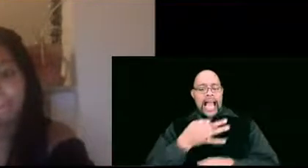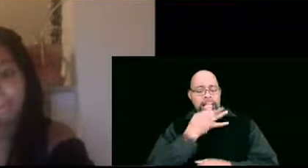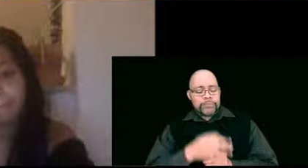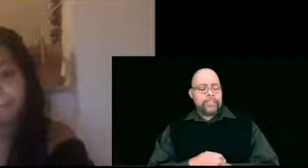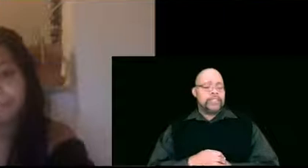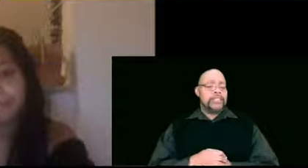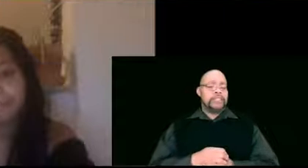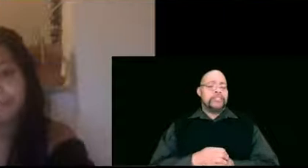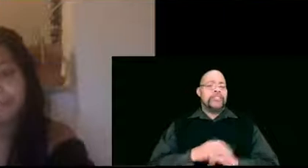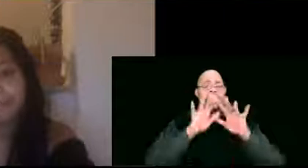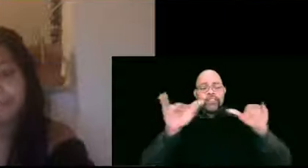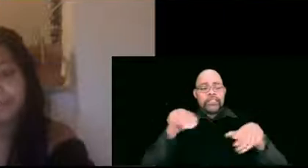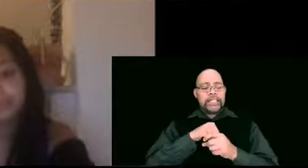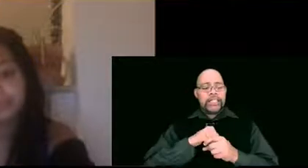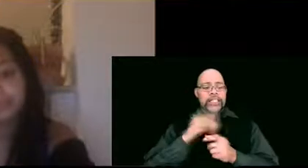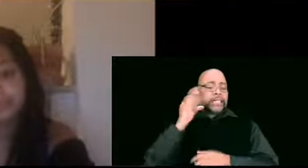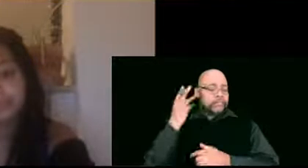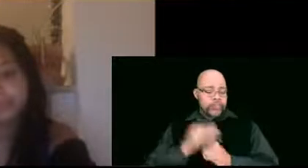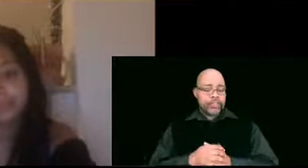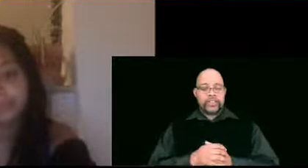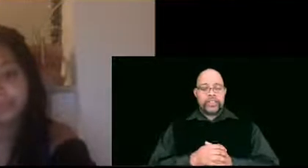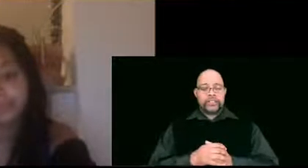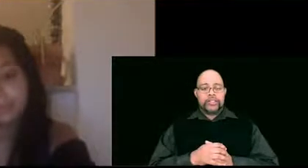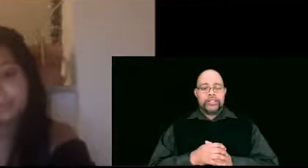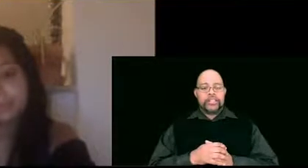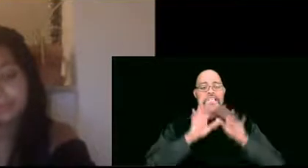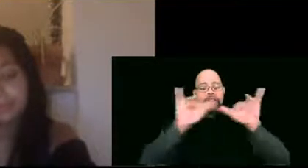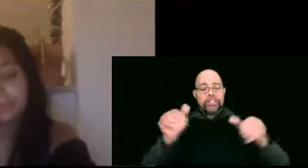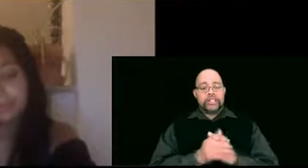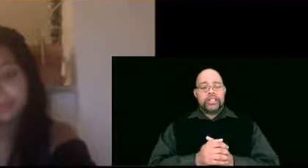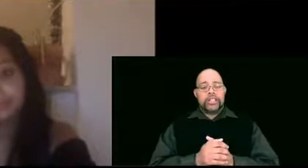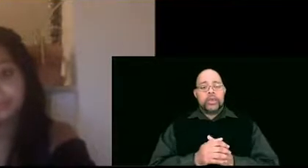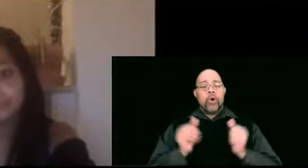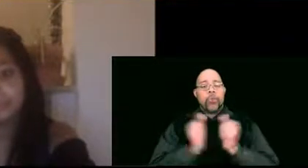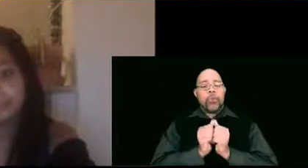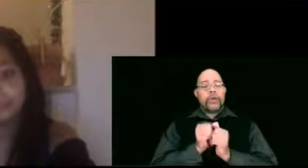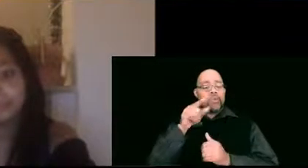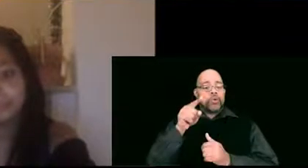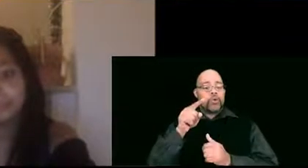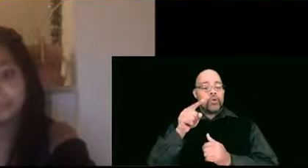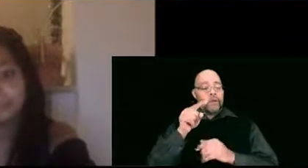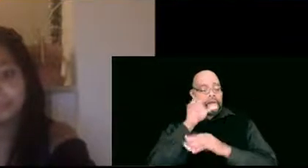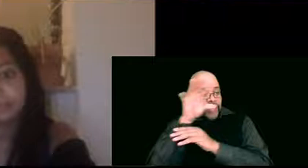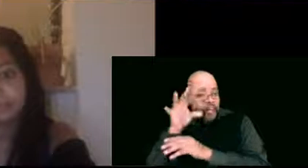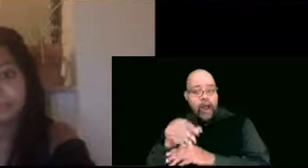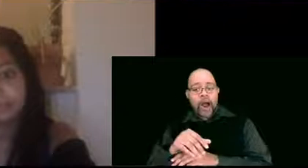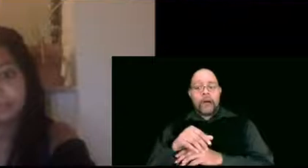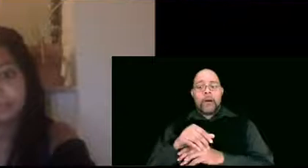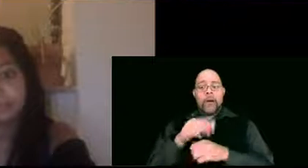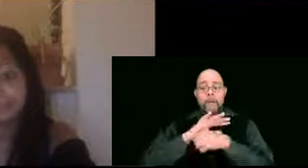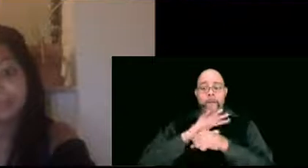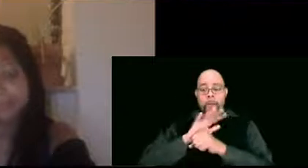in expertise, diversity in experiences, diversity with, whether you're a